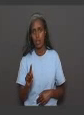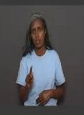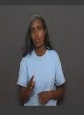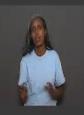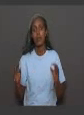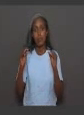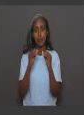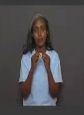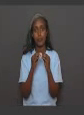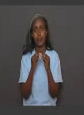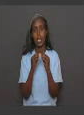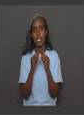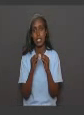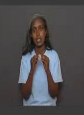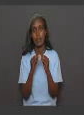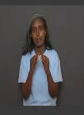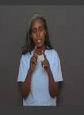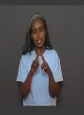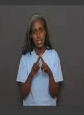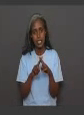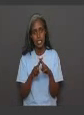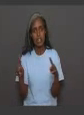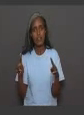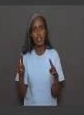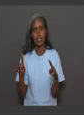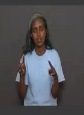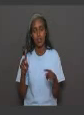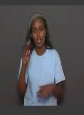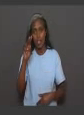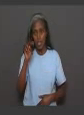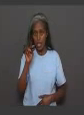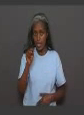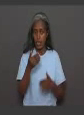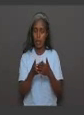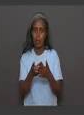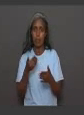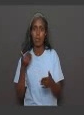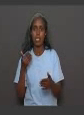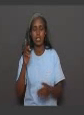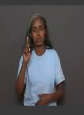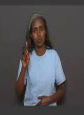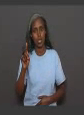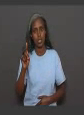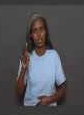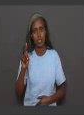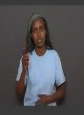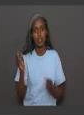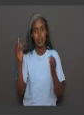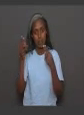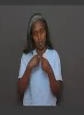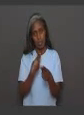2a1 plus the difference of n minus